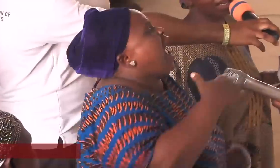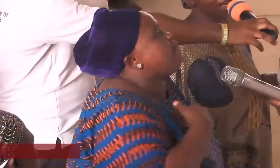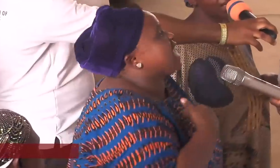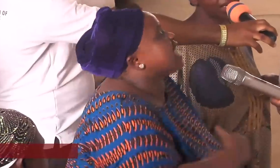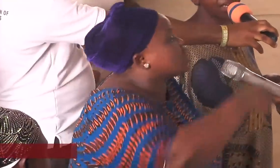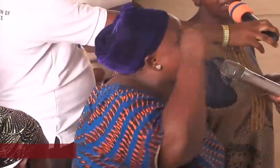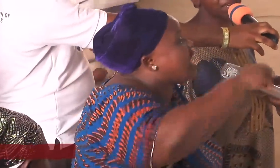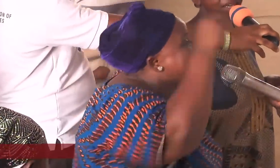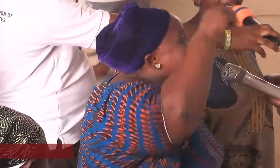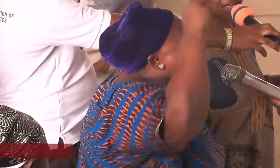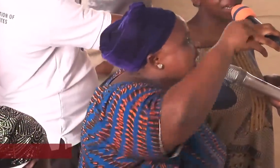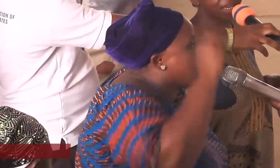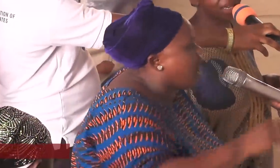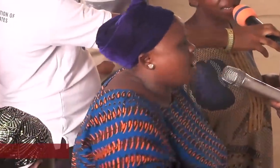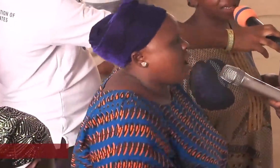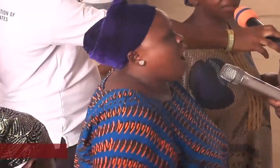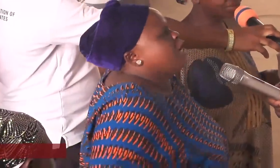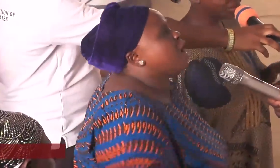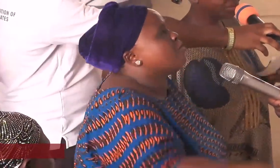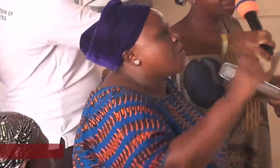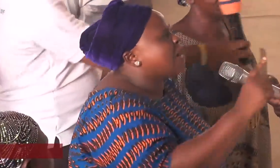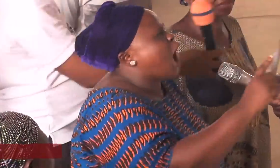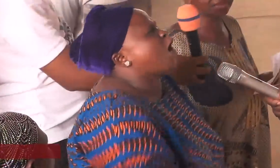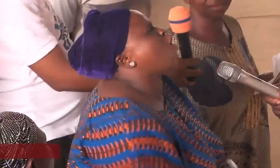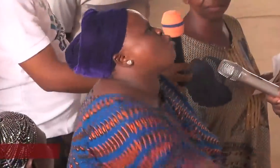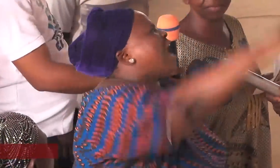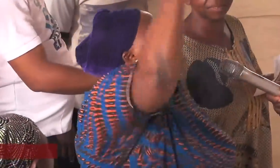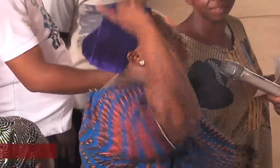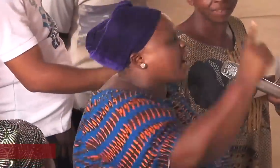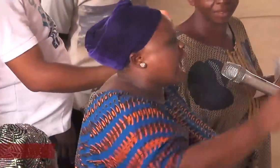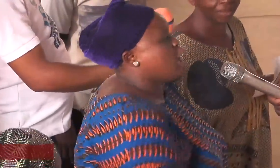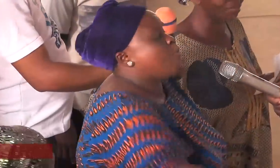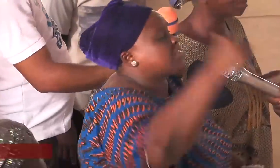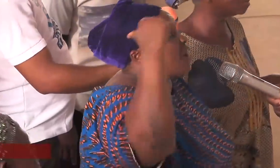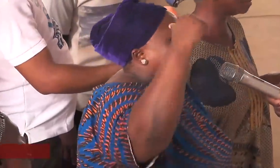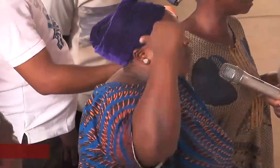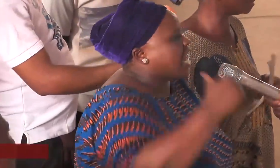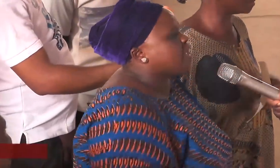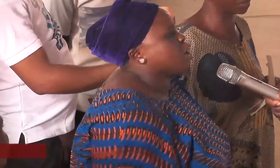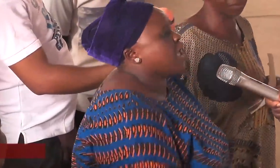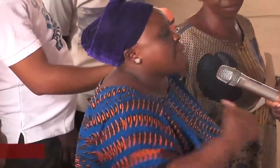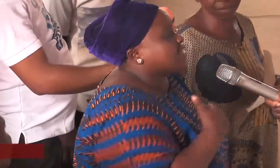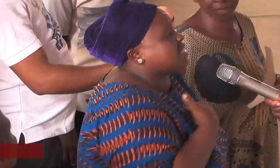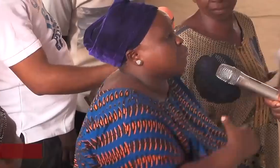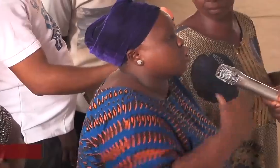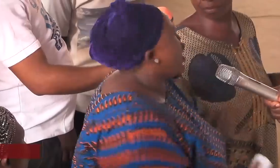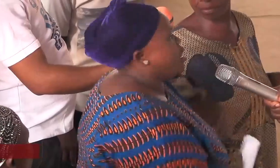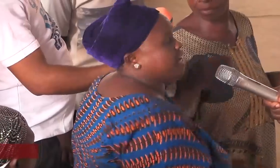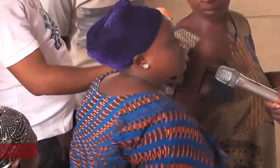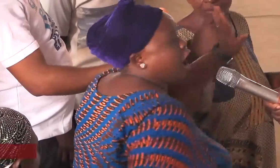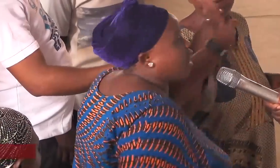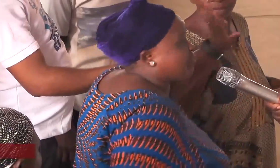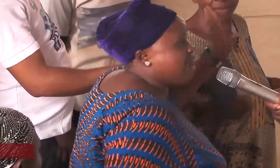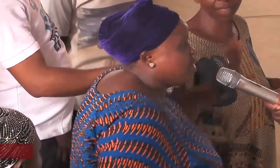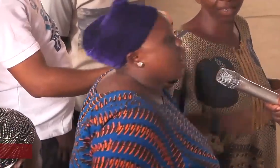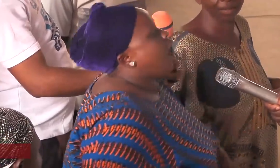mo ati e soro ni ale ana ni mo fi mo wi pe olorun wa ni ori oke mo so fa won ta wa leyin mo ni emi ati sister mi so mi da